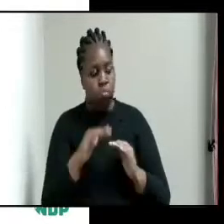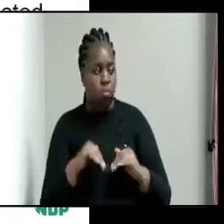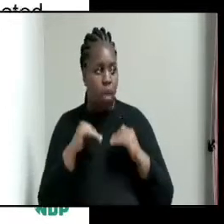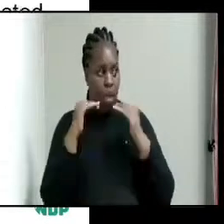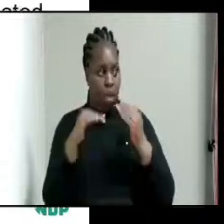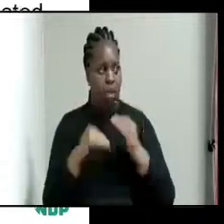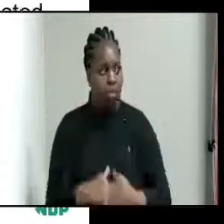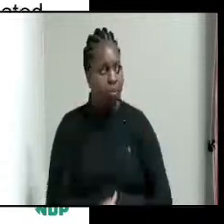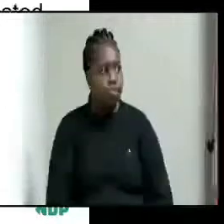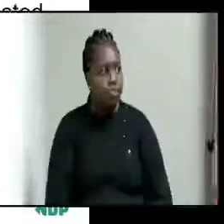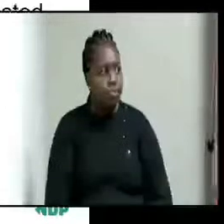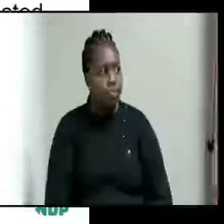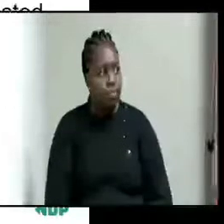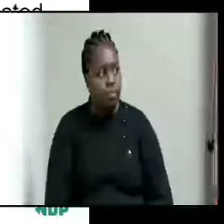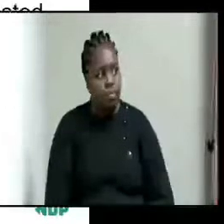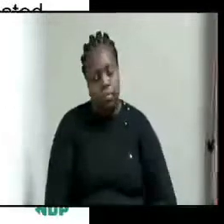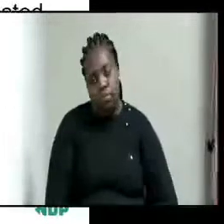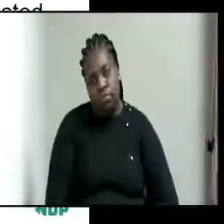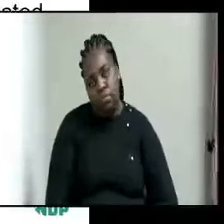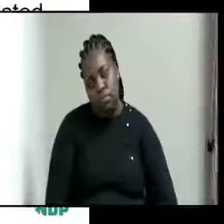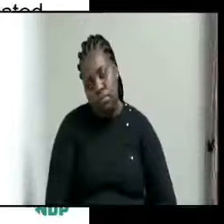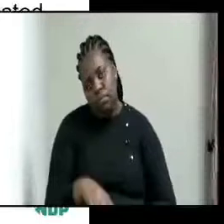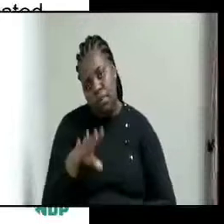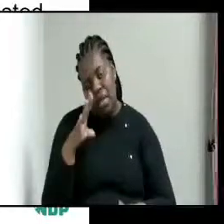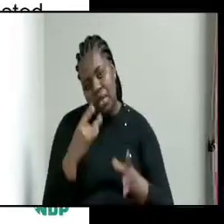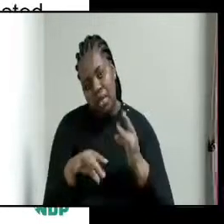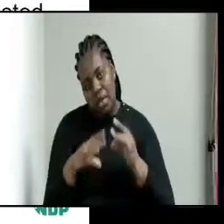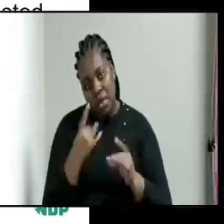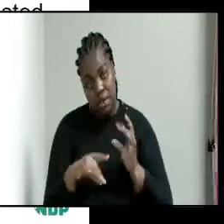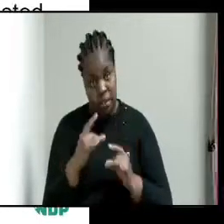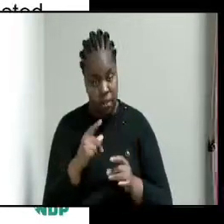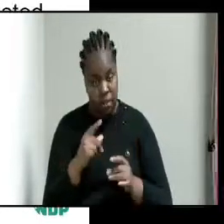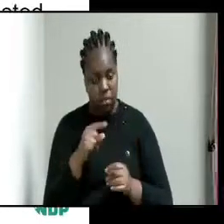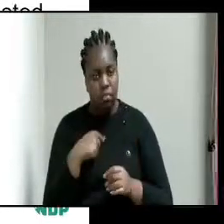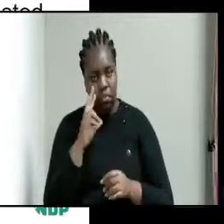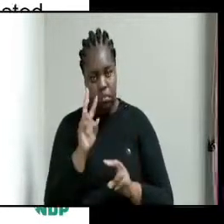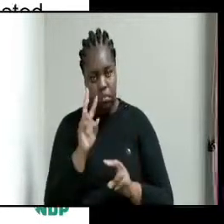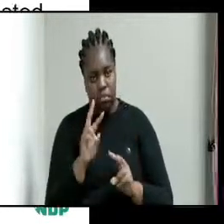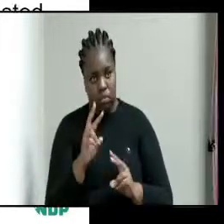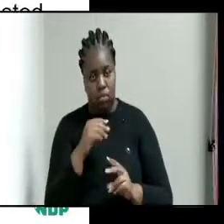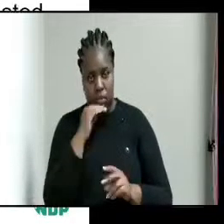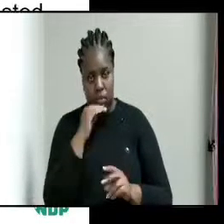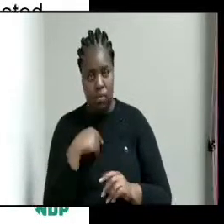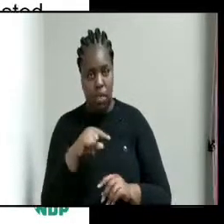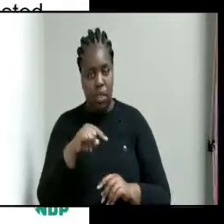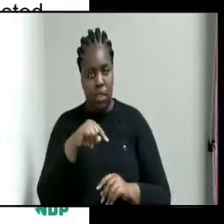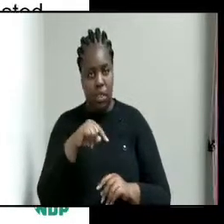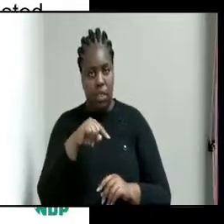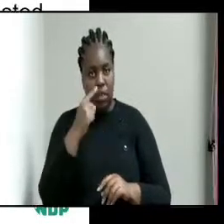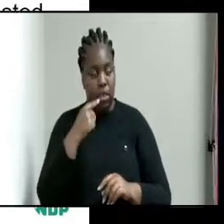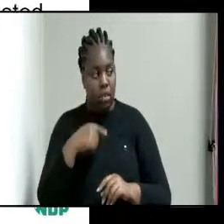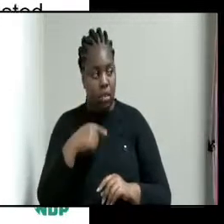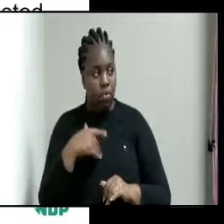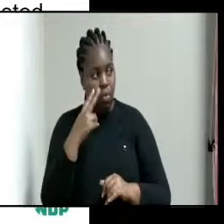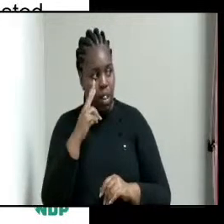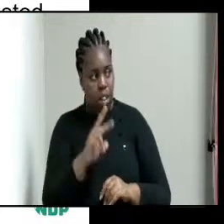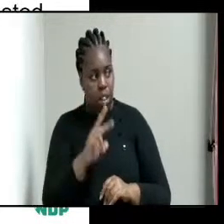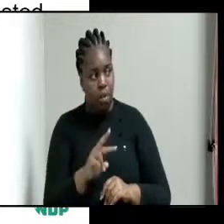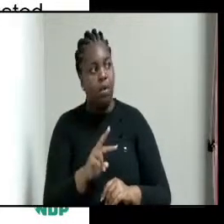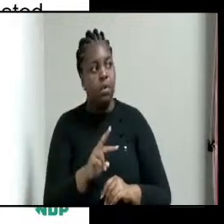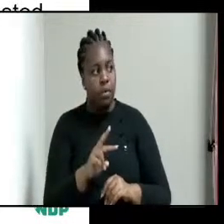higher. So the analytical approach of the MODA. So we look at a single deprivation, meaning we will look